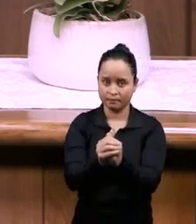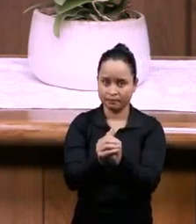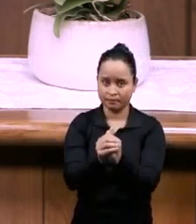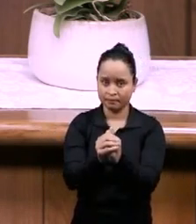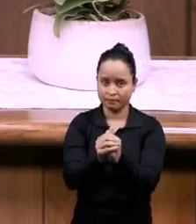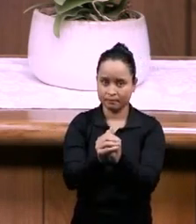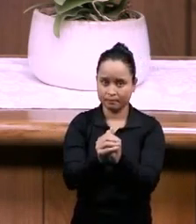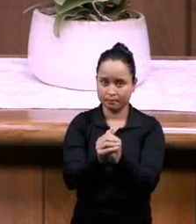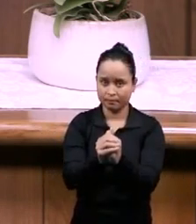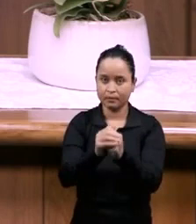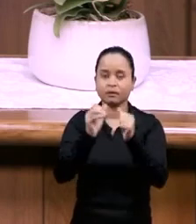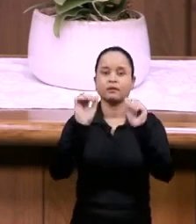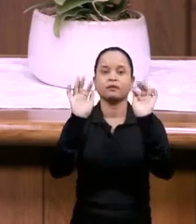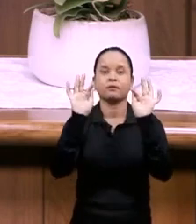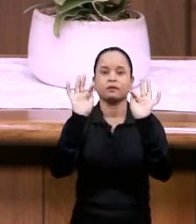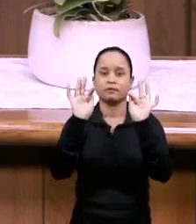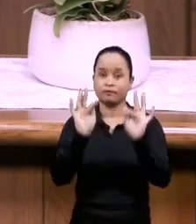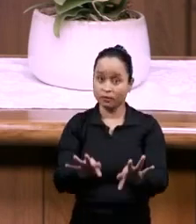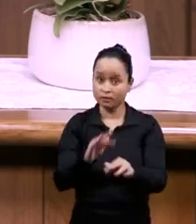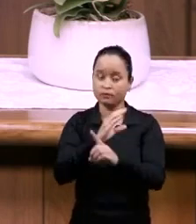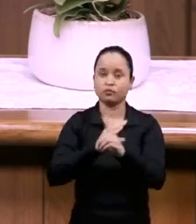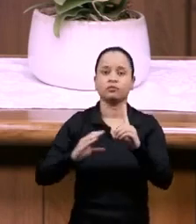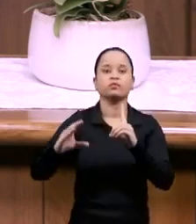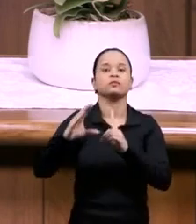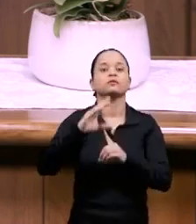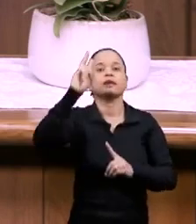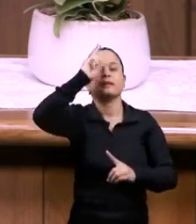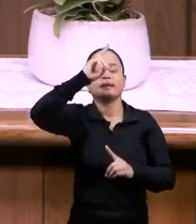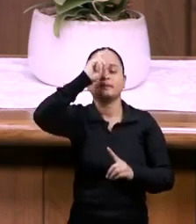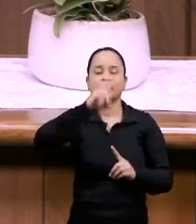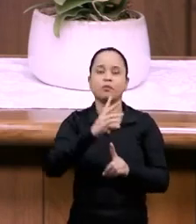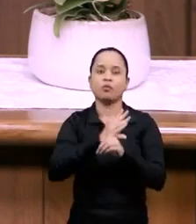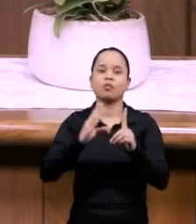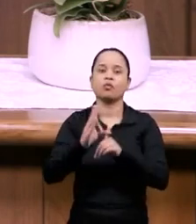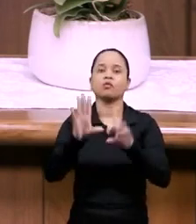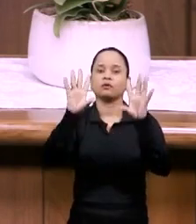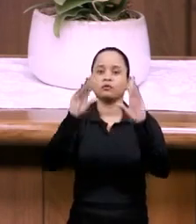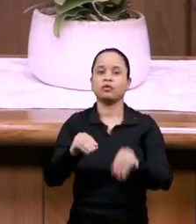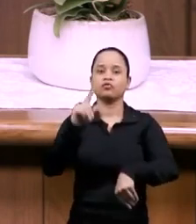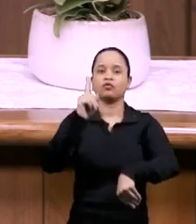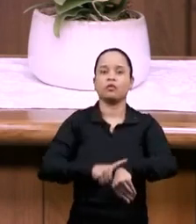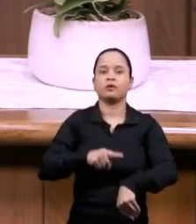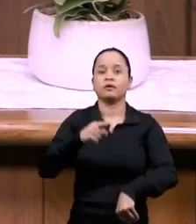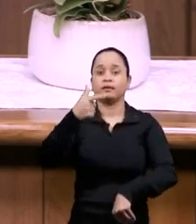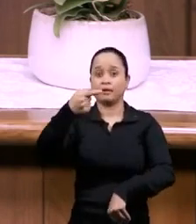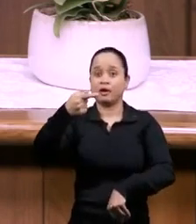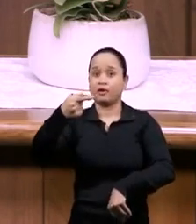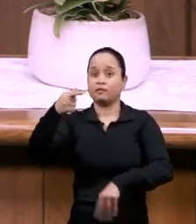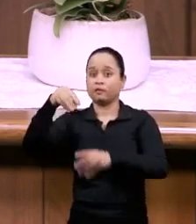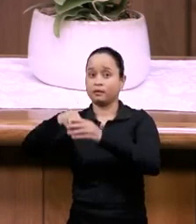to Jesus. And so our service comes to an end, and we remind the brethren of the services tonight,